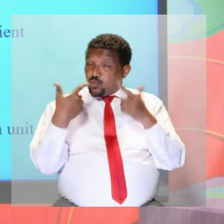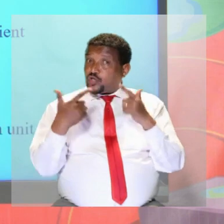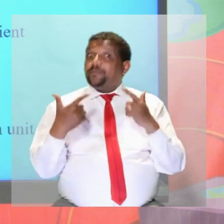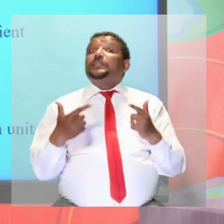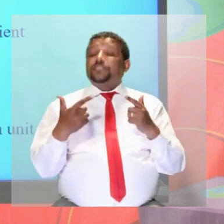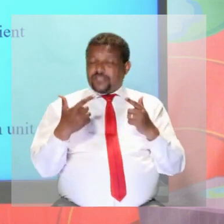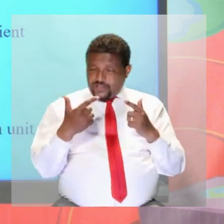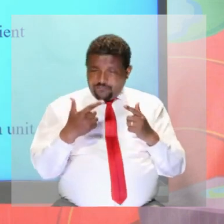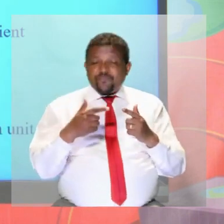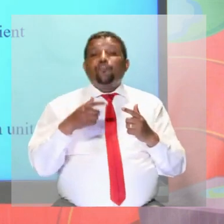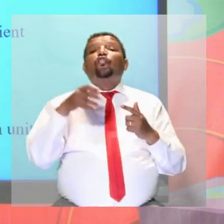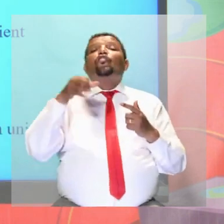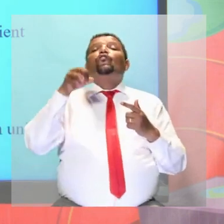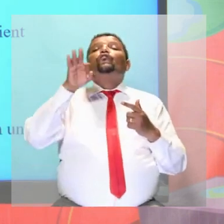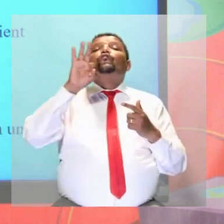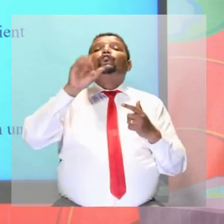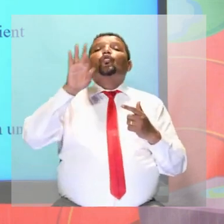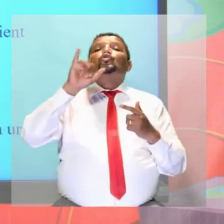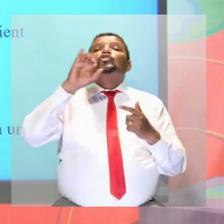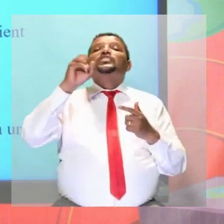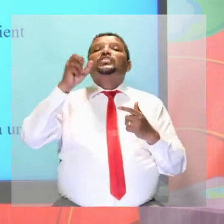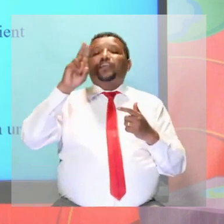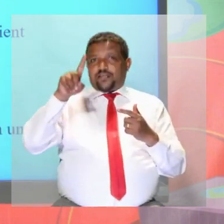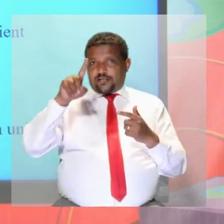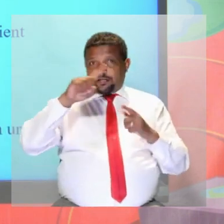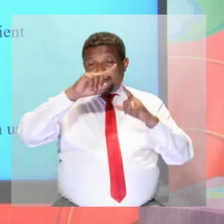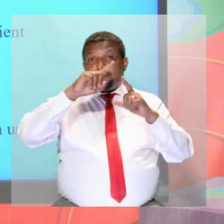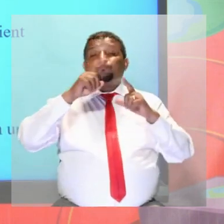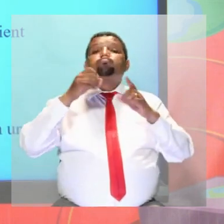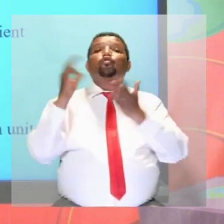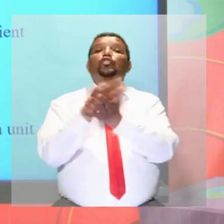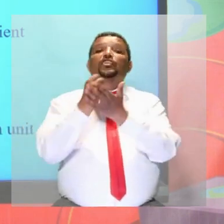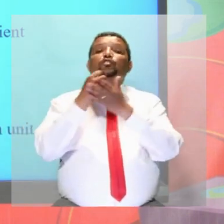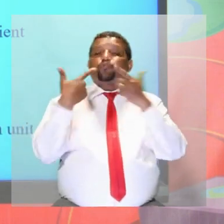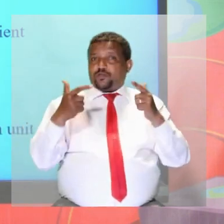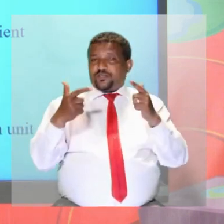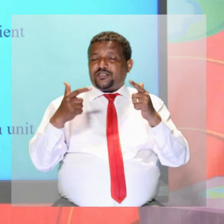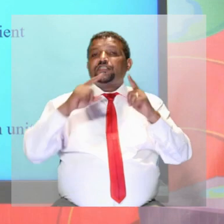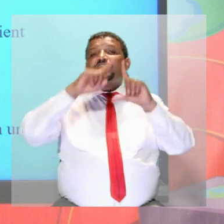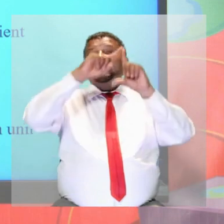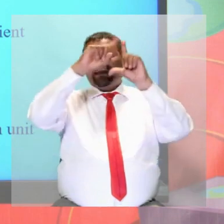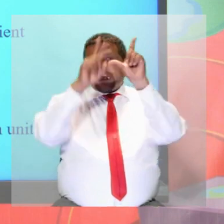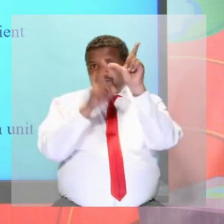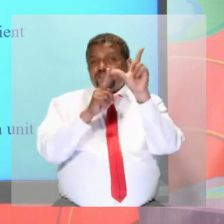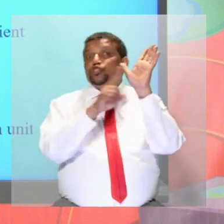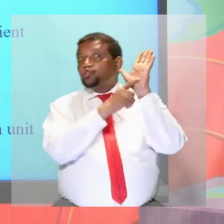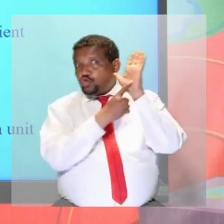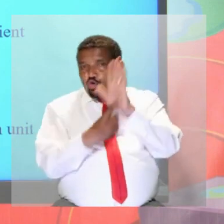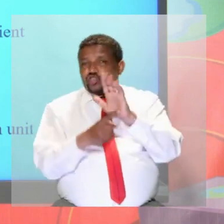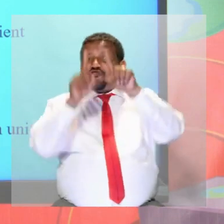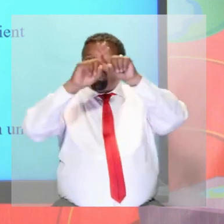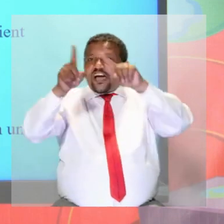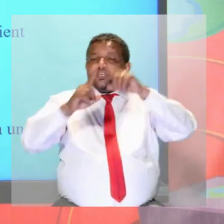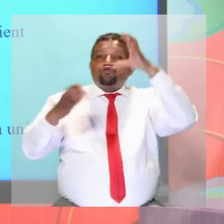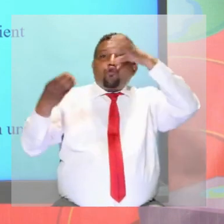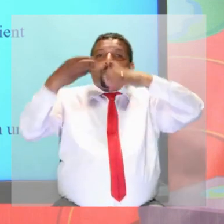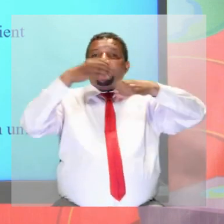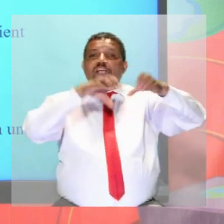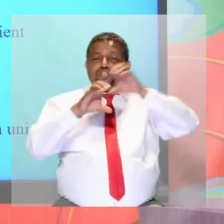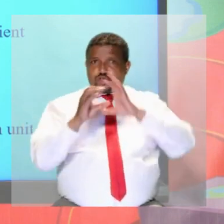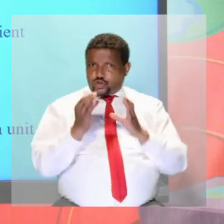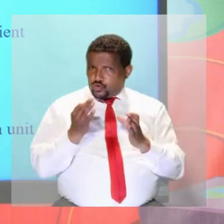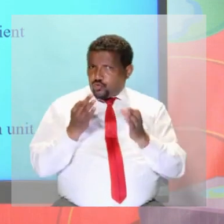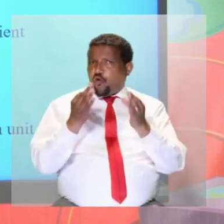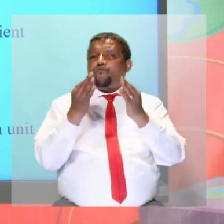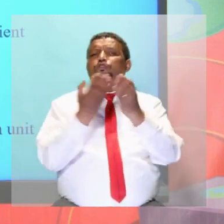is called the production possibility curve, and it shows the production possibility curve shows the various combinations